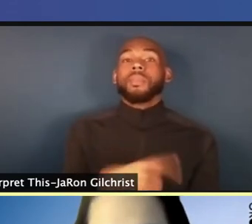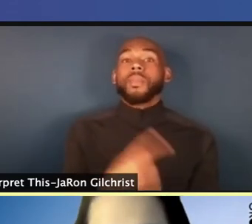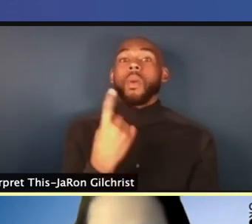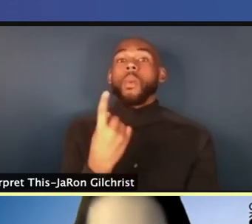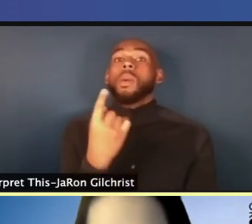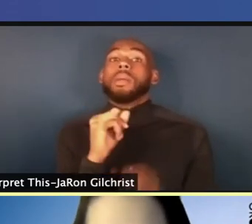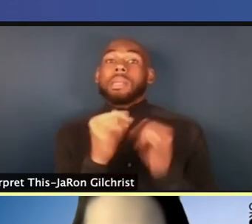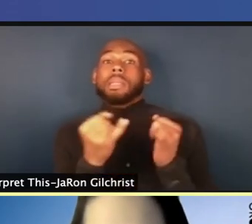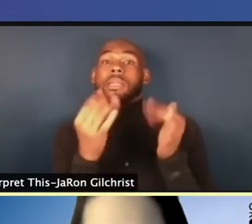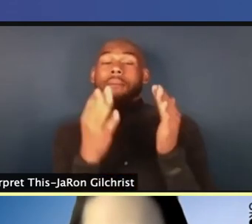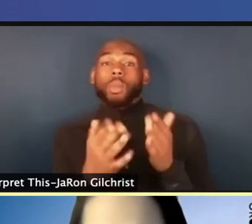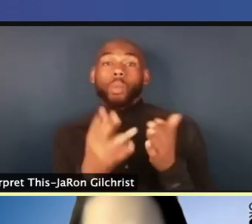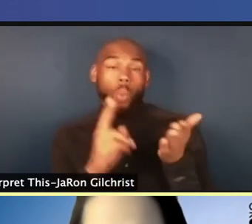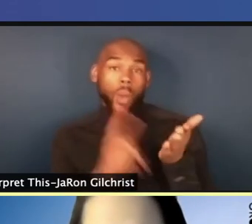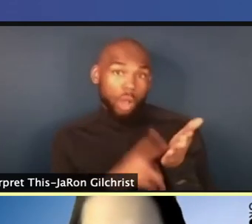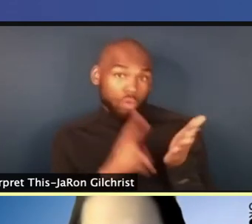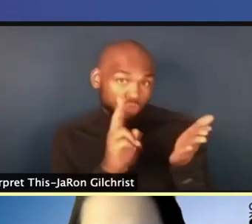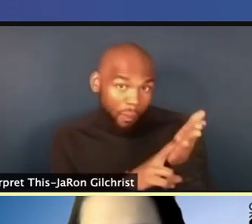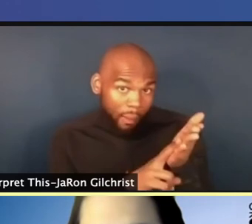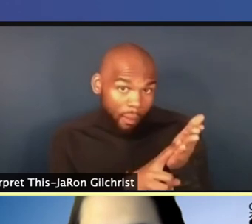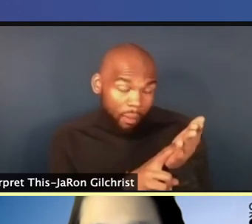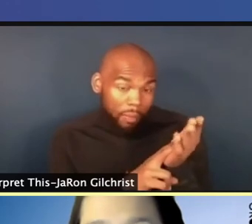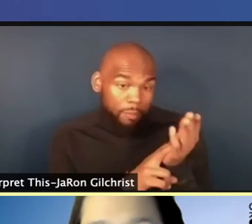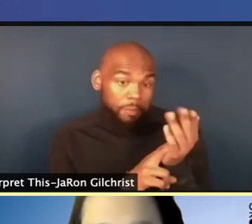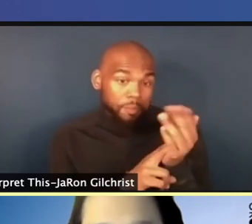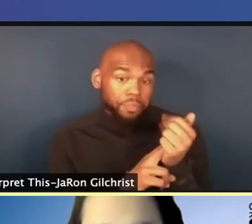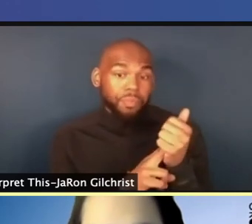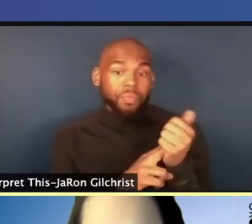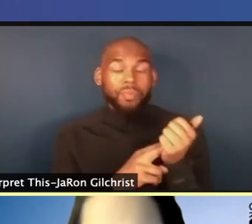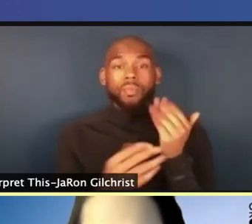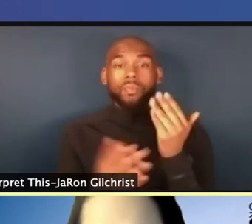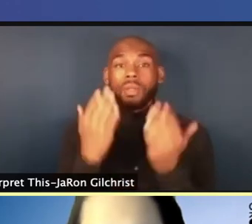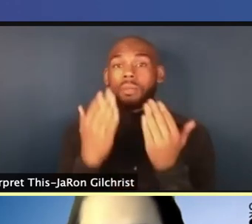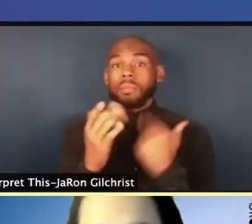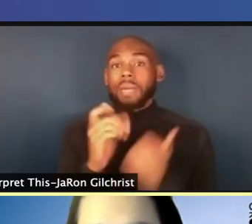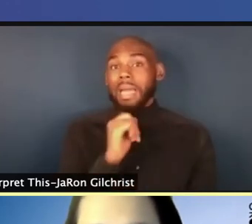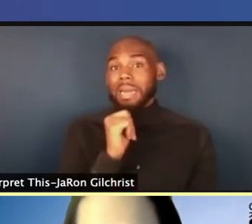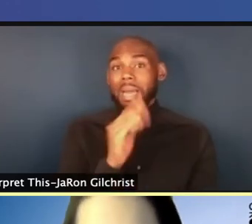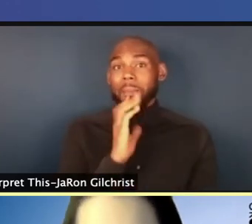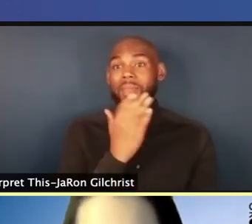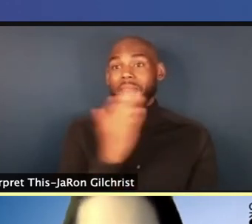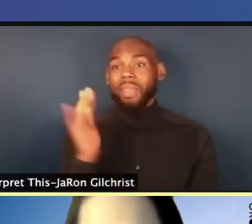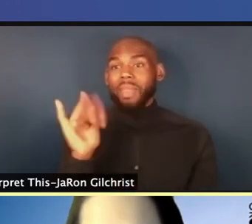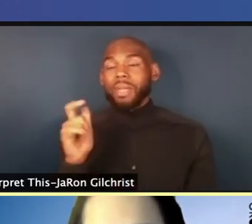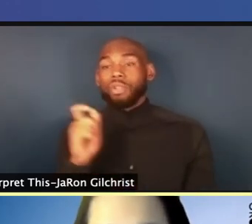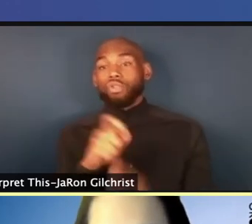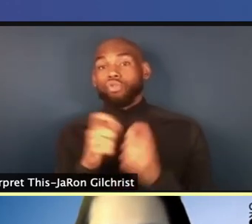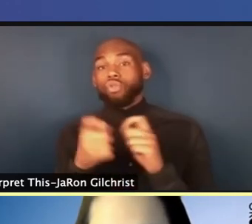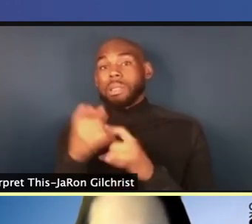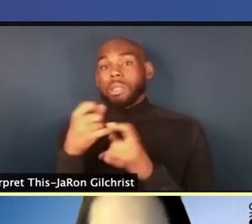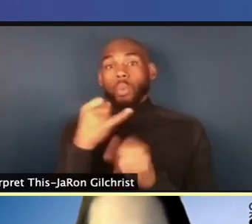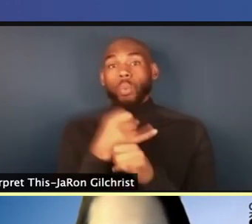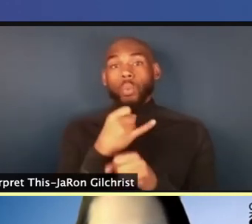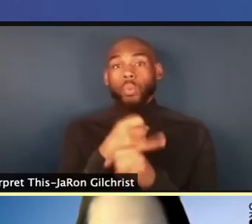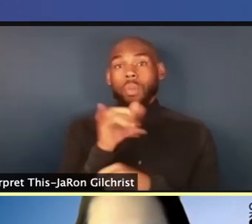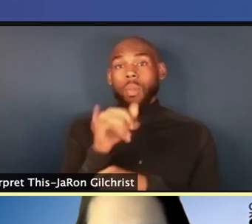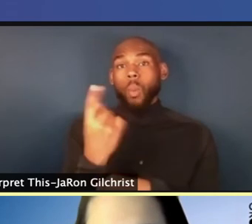individual contract might not be the thing that changes an institution in that one